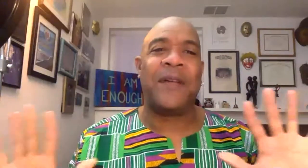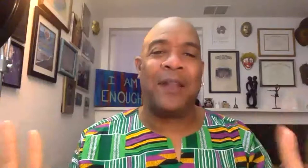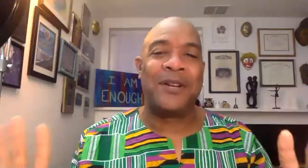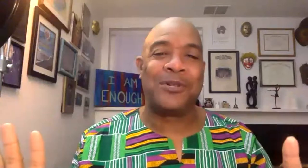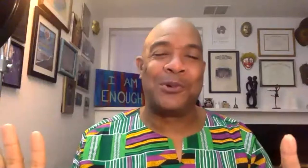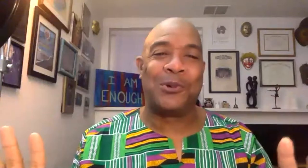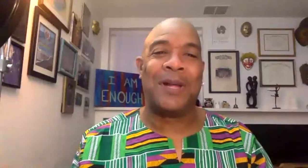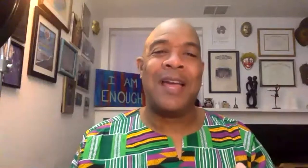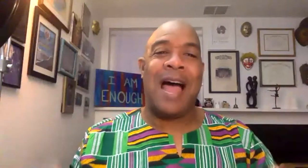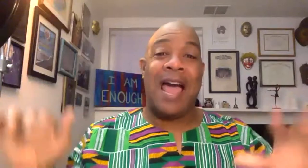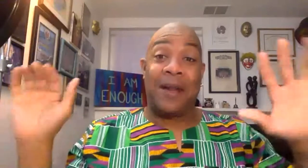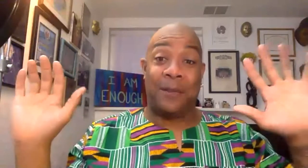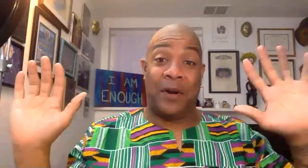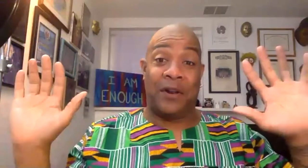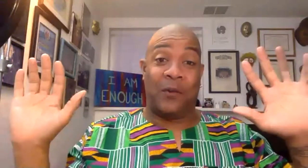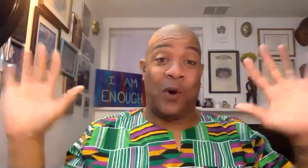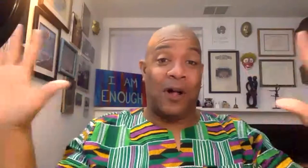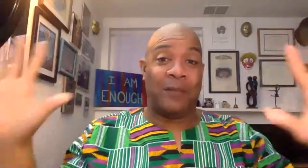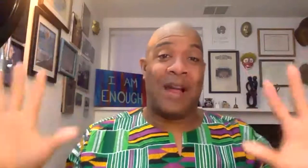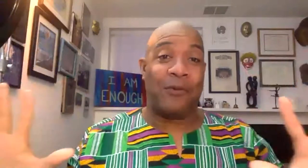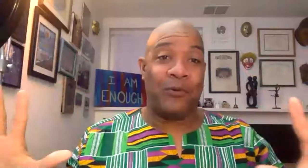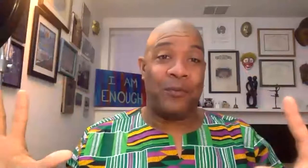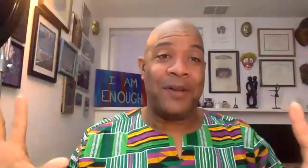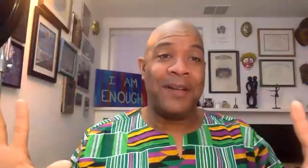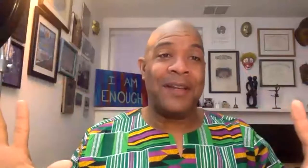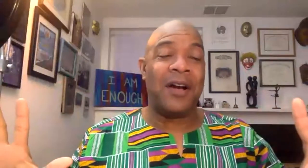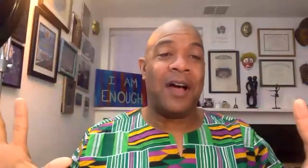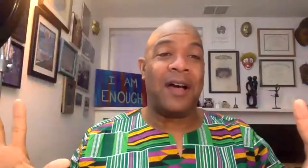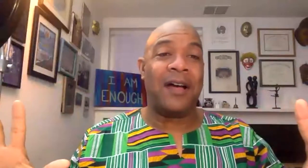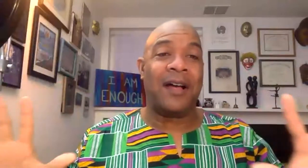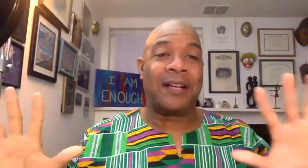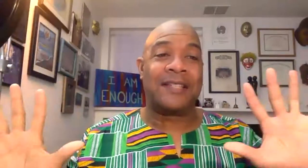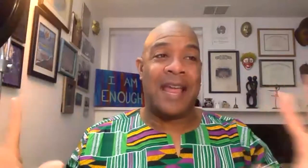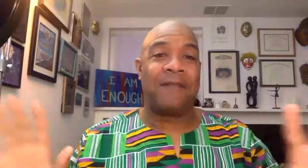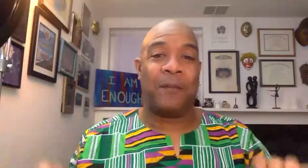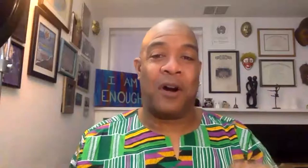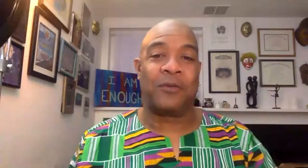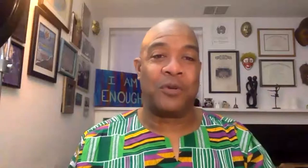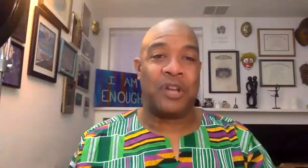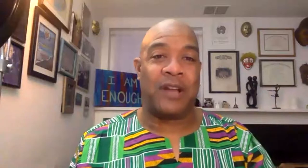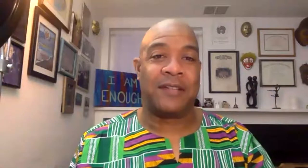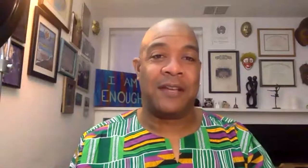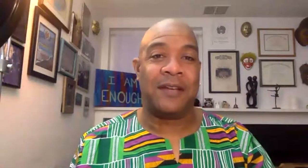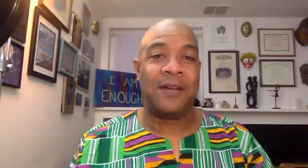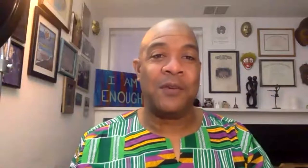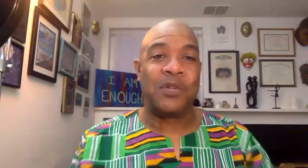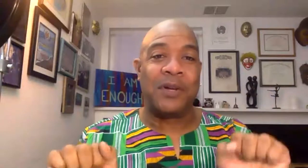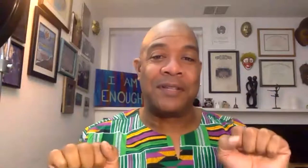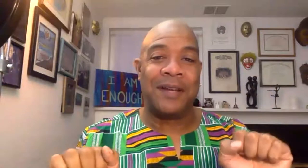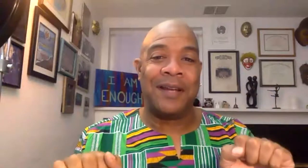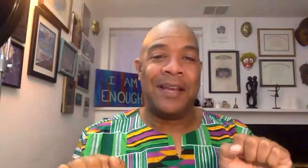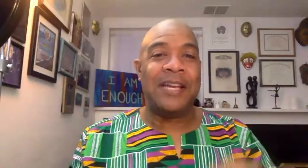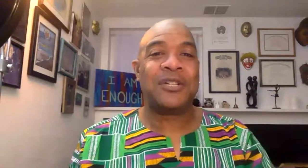been in elementary school. I had on the wall in my room, a saying from Arthur O'Shaughnessy, which